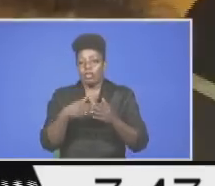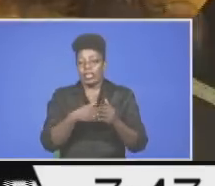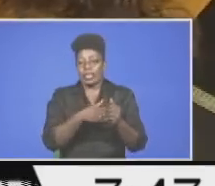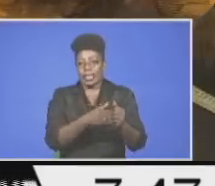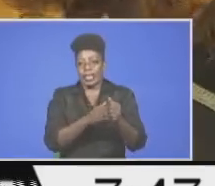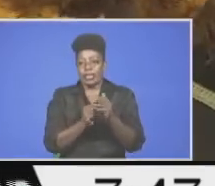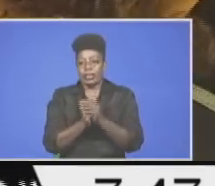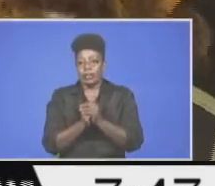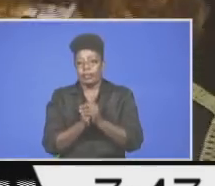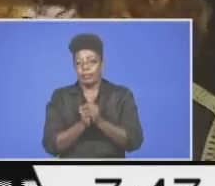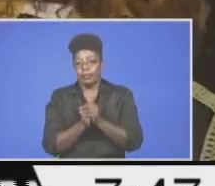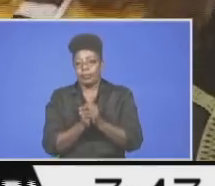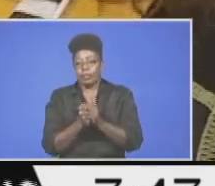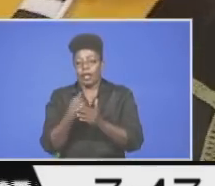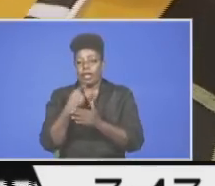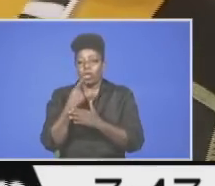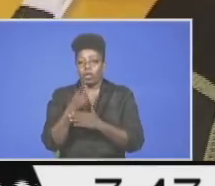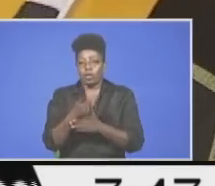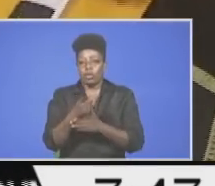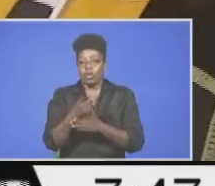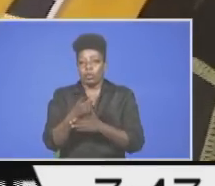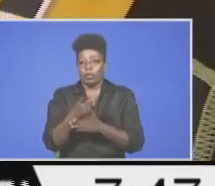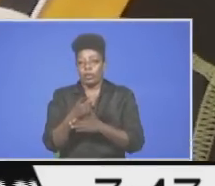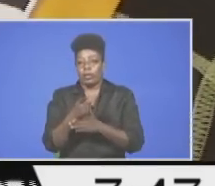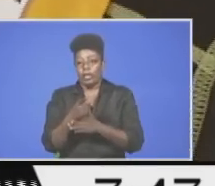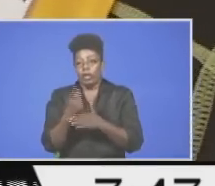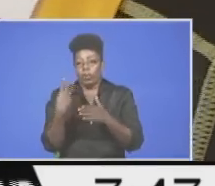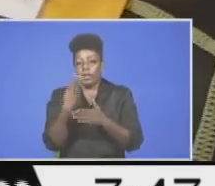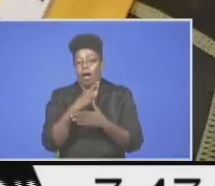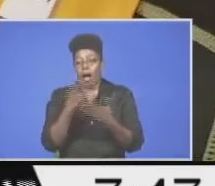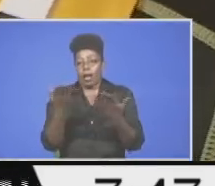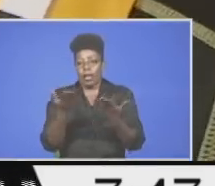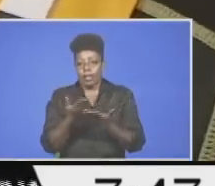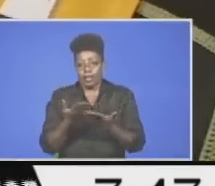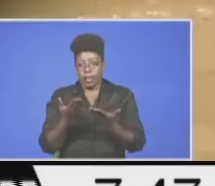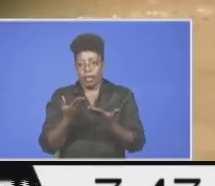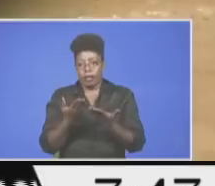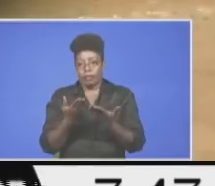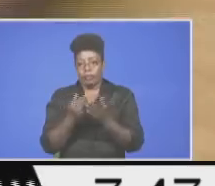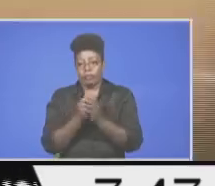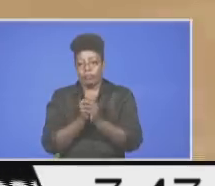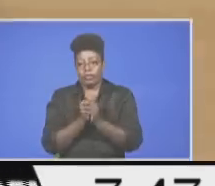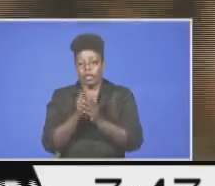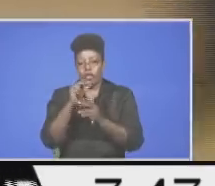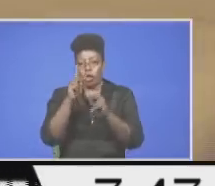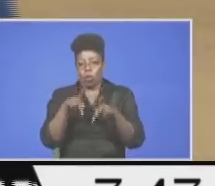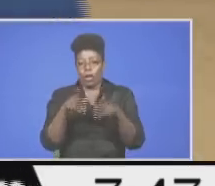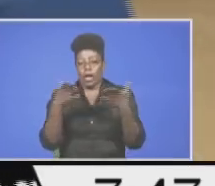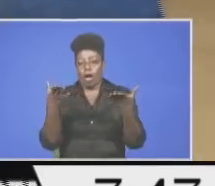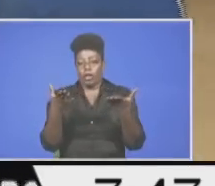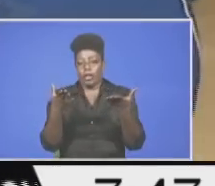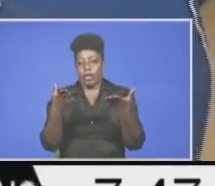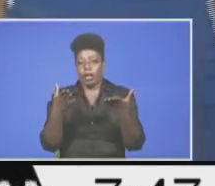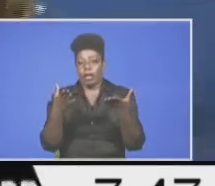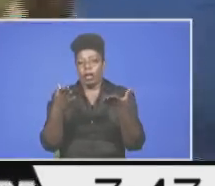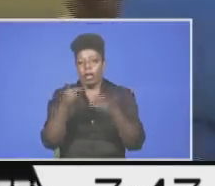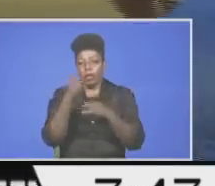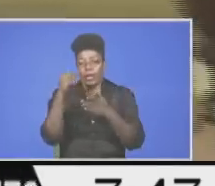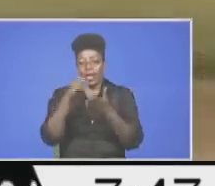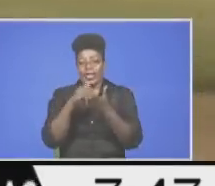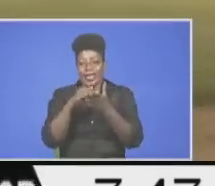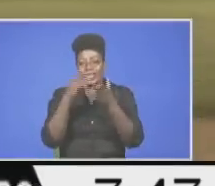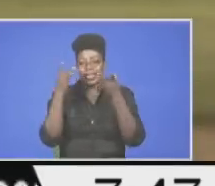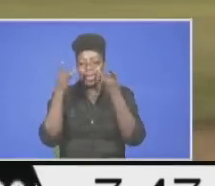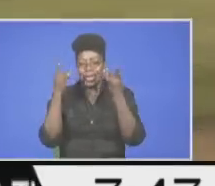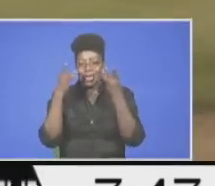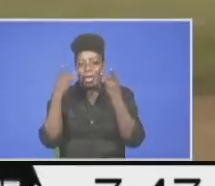back a cat up against the wall. I told you the container, the lumber is here. I only opened half of the door. Nobody out here could beat the Cats. Nobody. Be